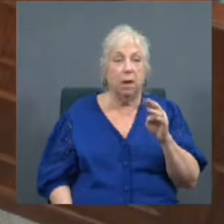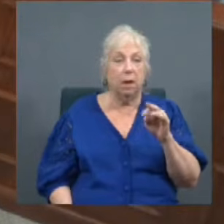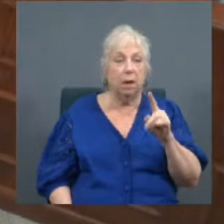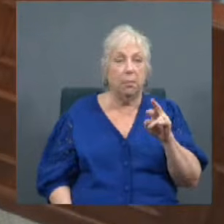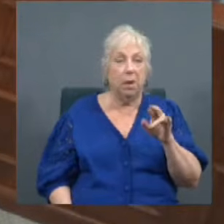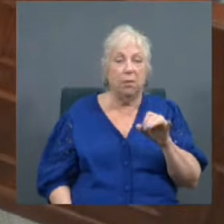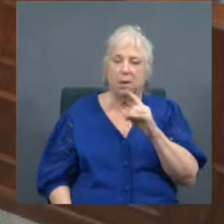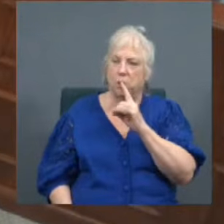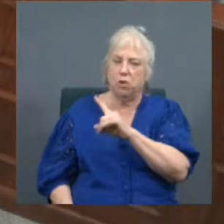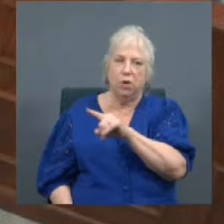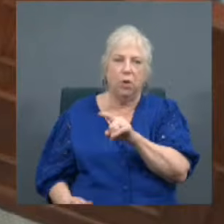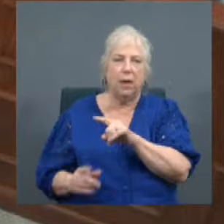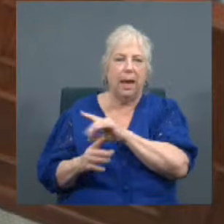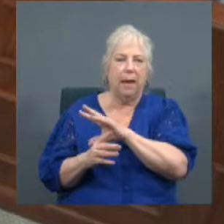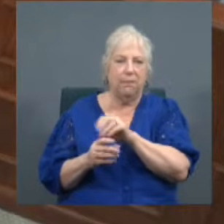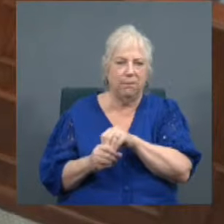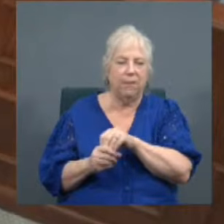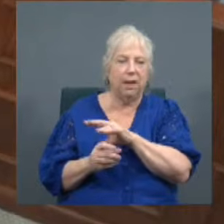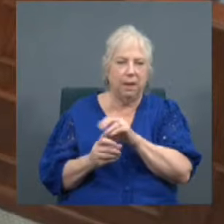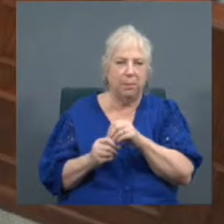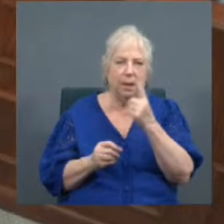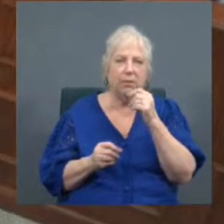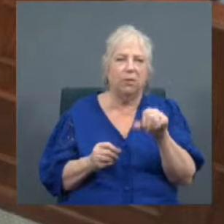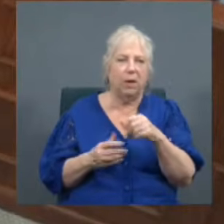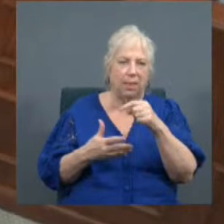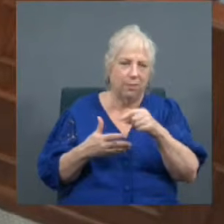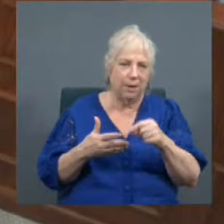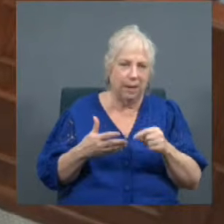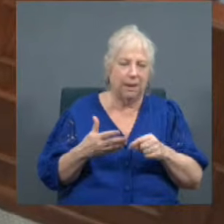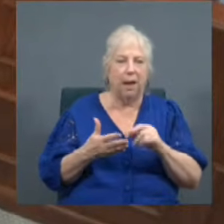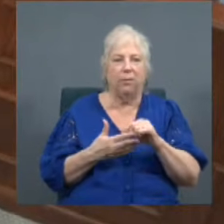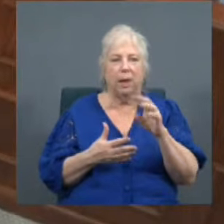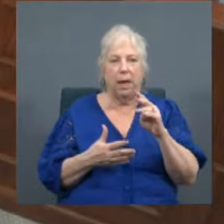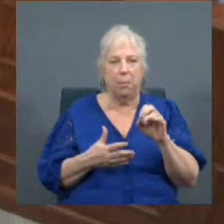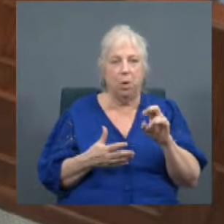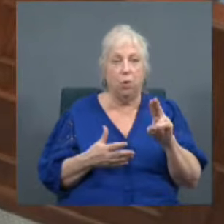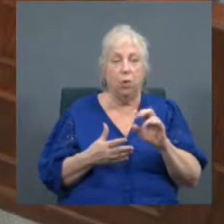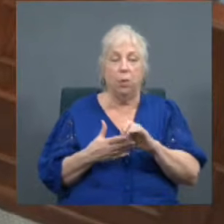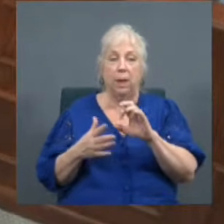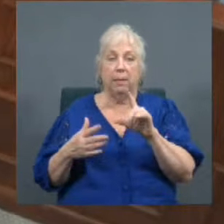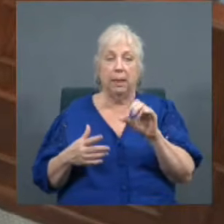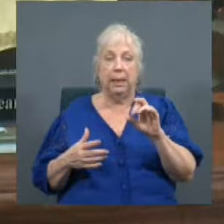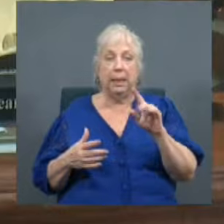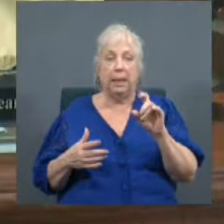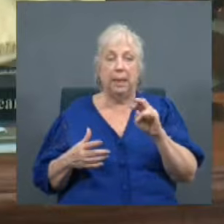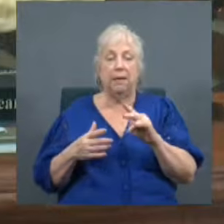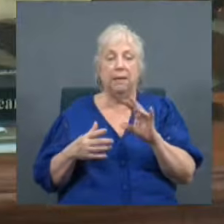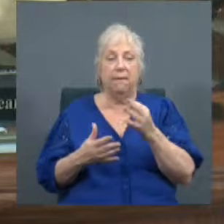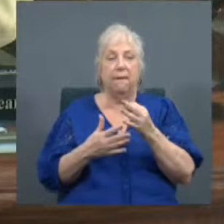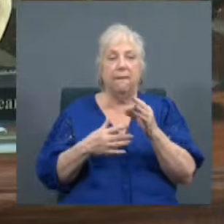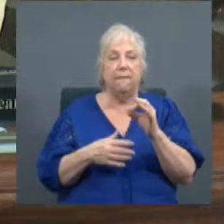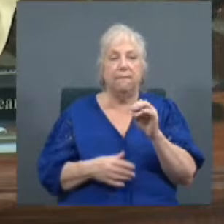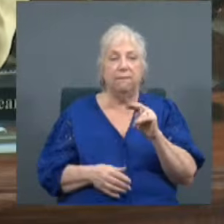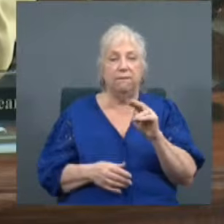other details and MOUs that even the Clinton Foundation handles, and we don't have anything to do with it.